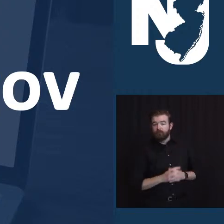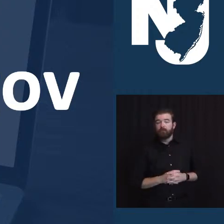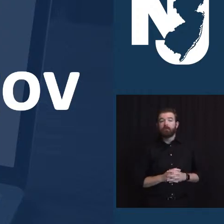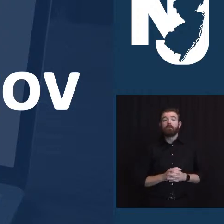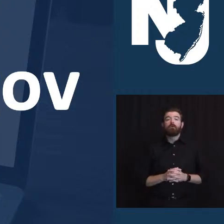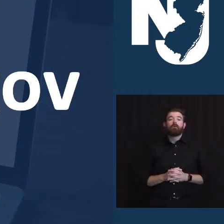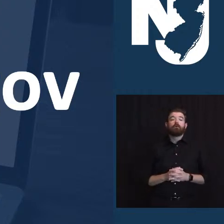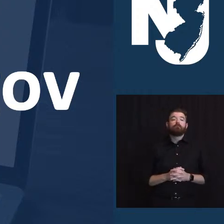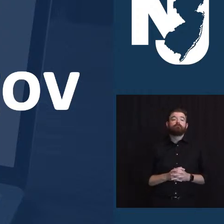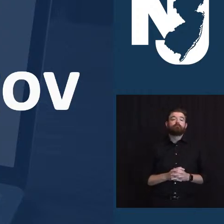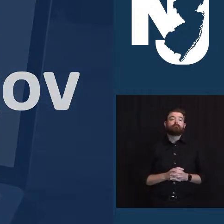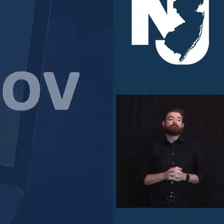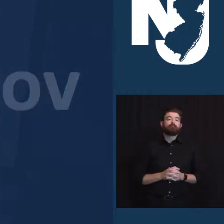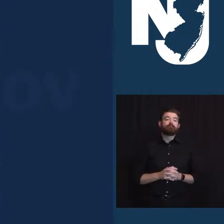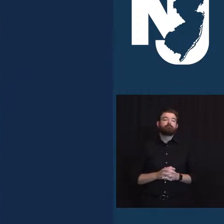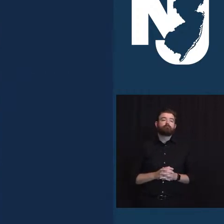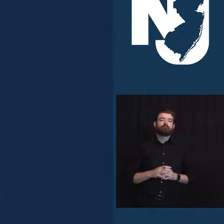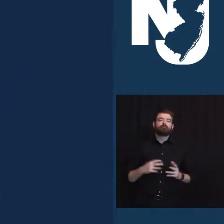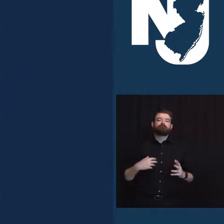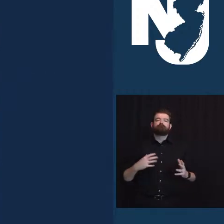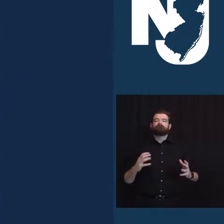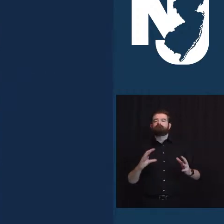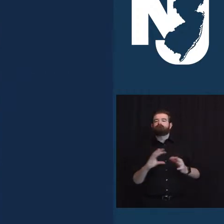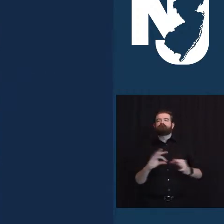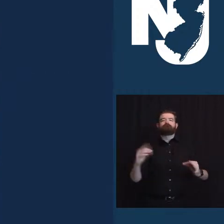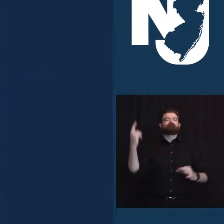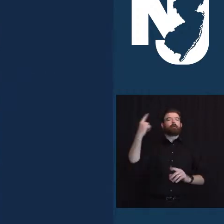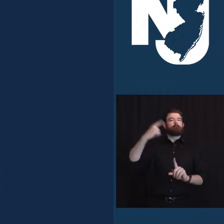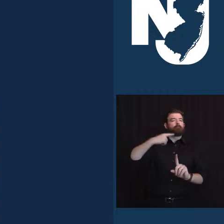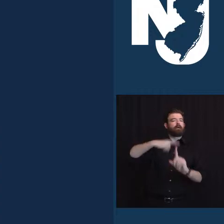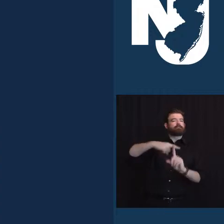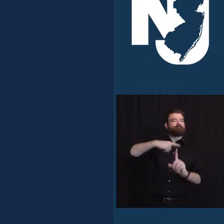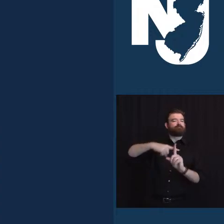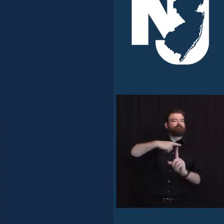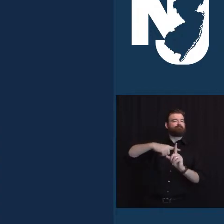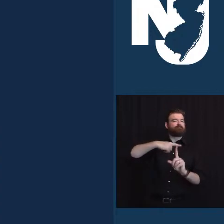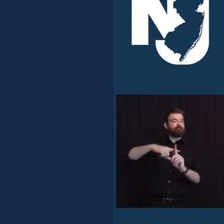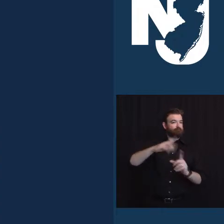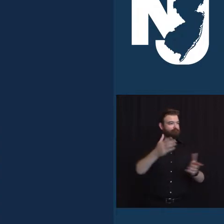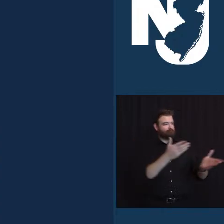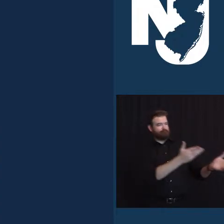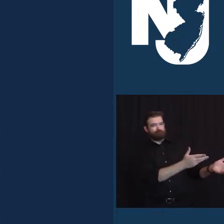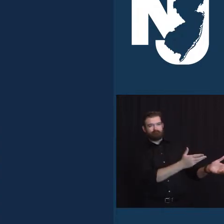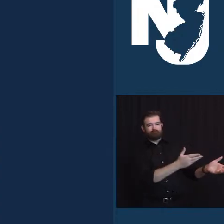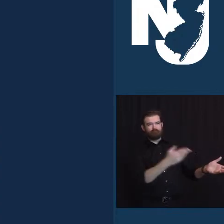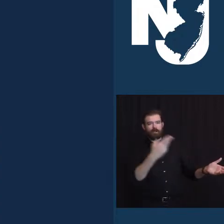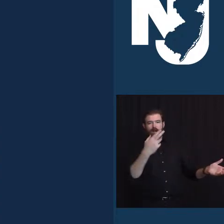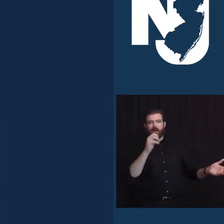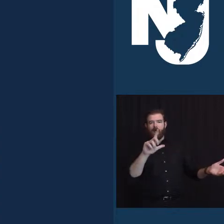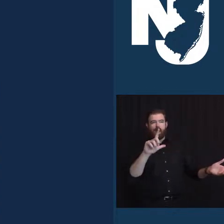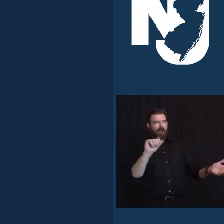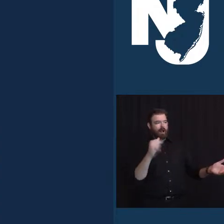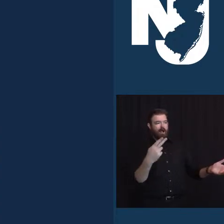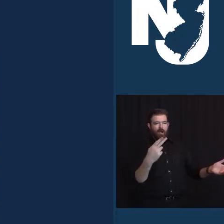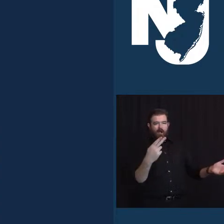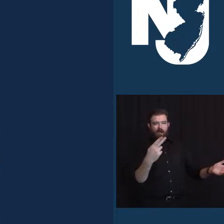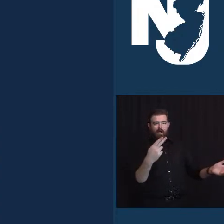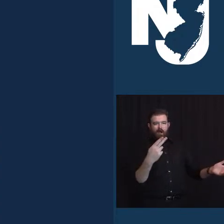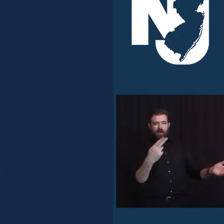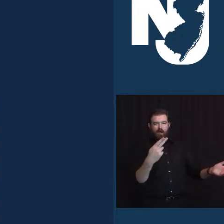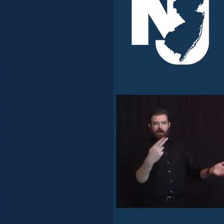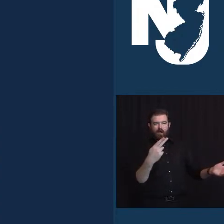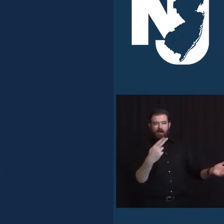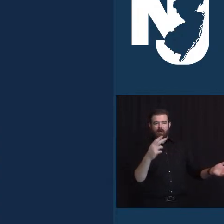note. Let's pull up this guy. This is Hella Sadiba from Rochelle